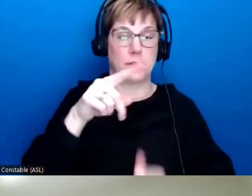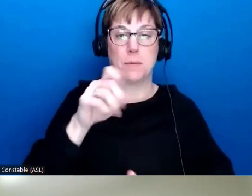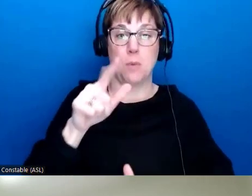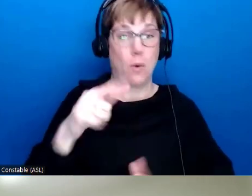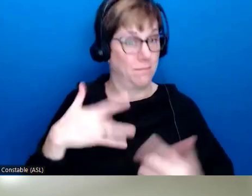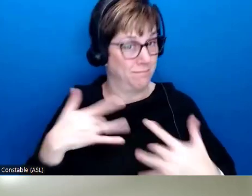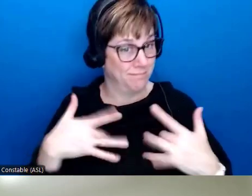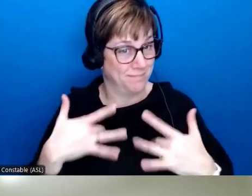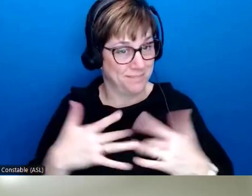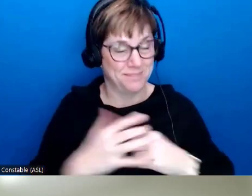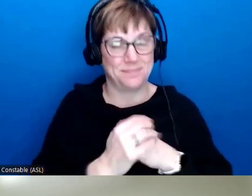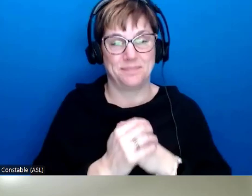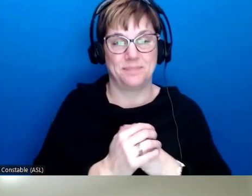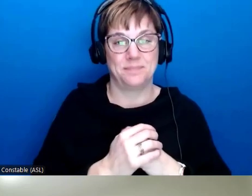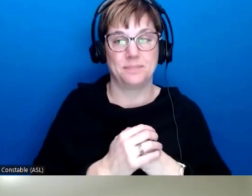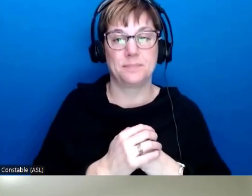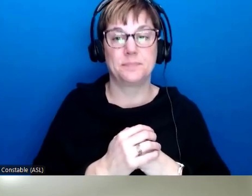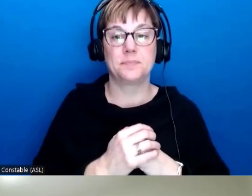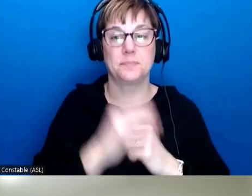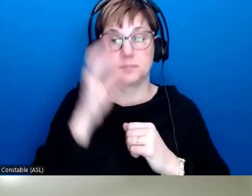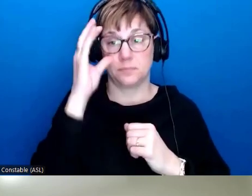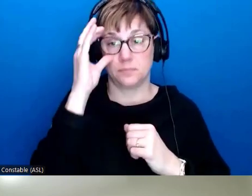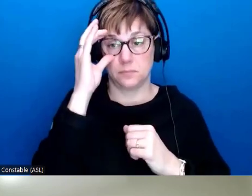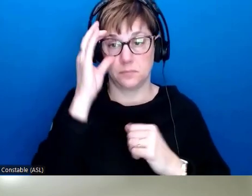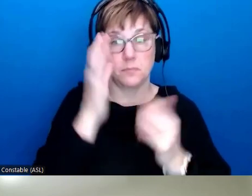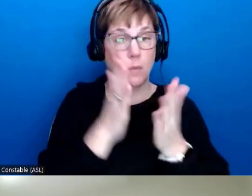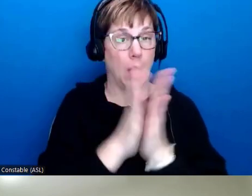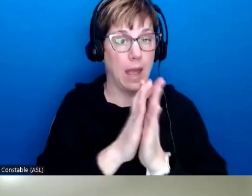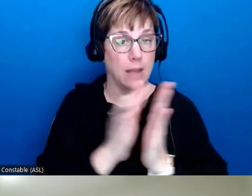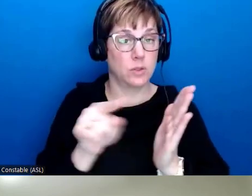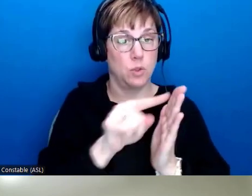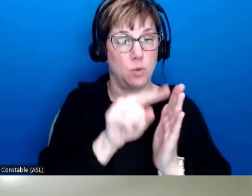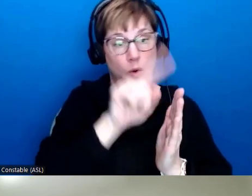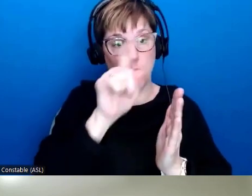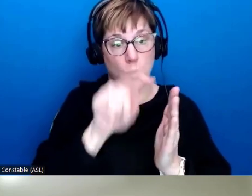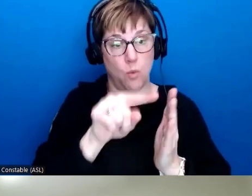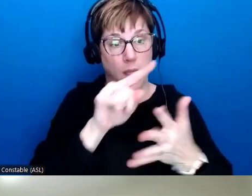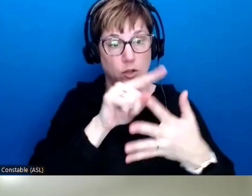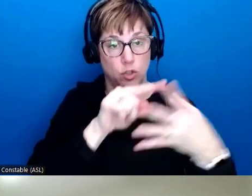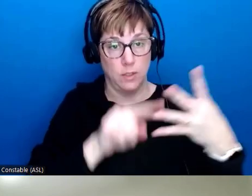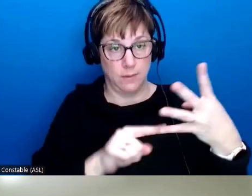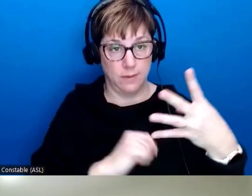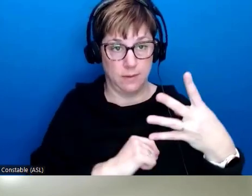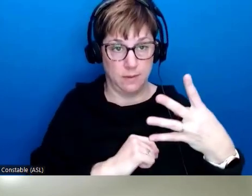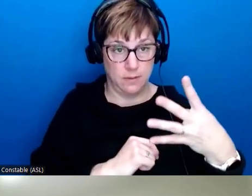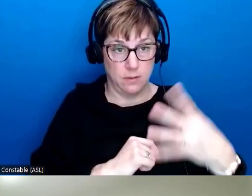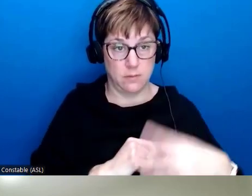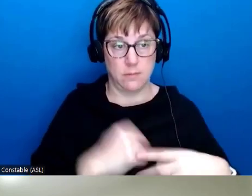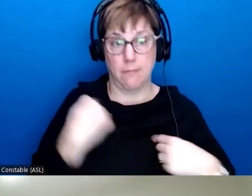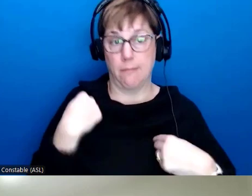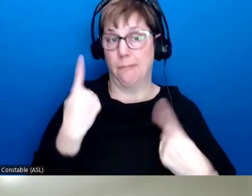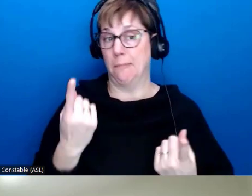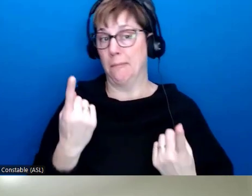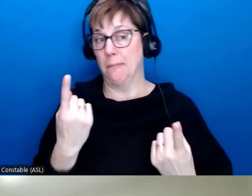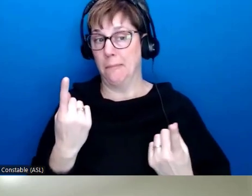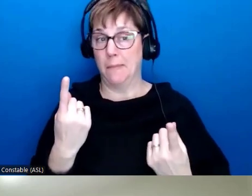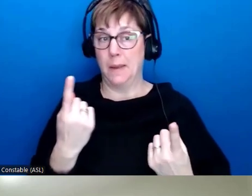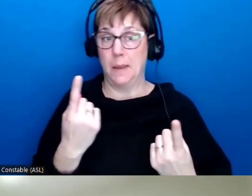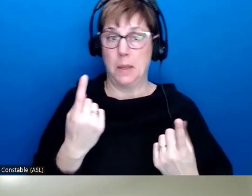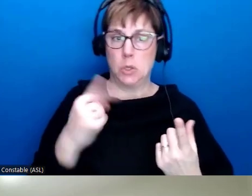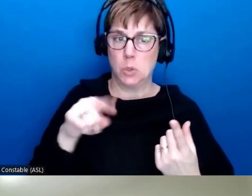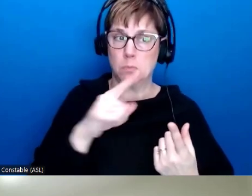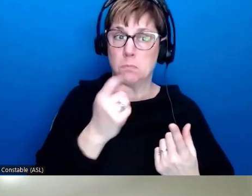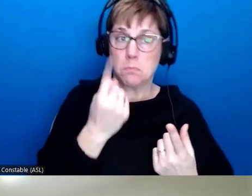exciting. We're going to ask you some questions to see how well we've been taking in the information